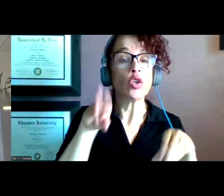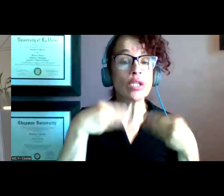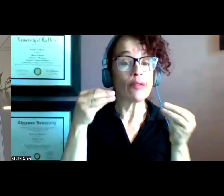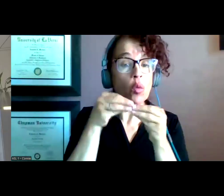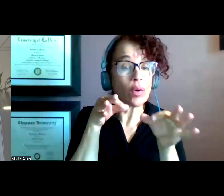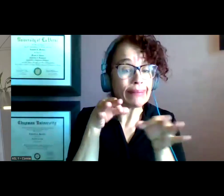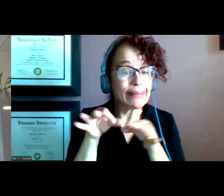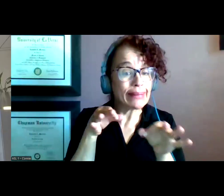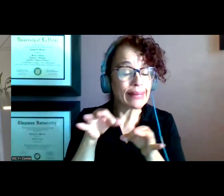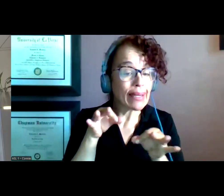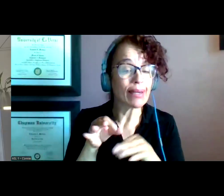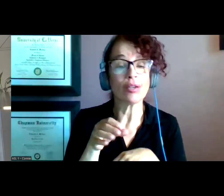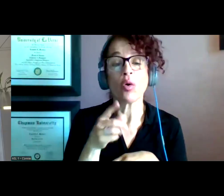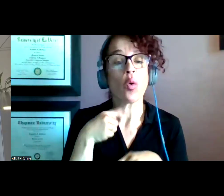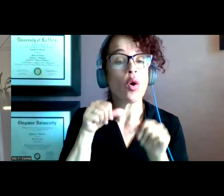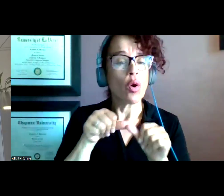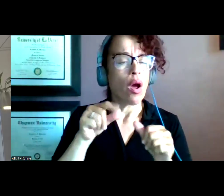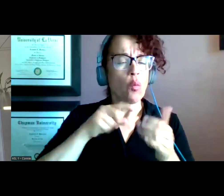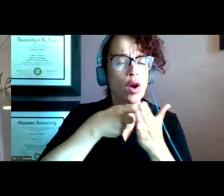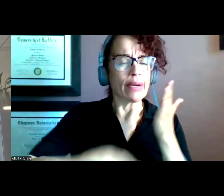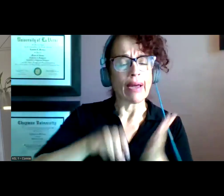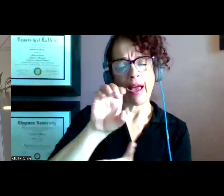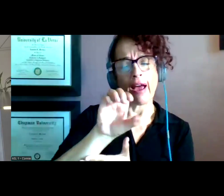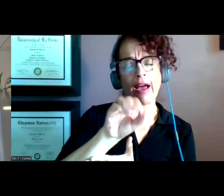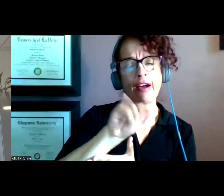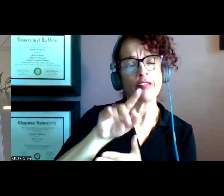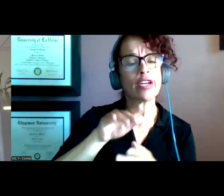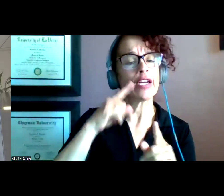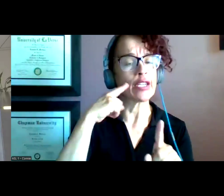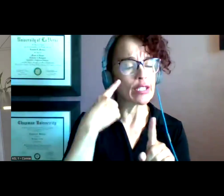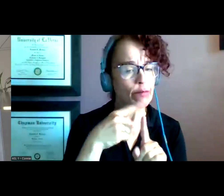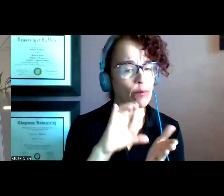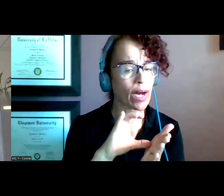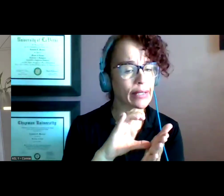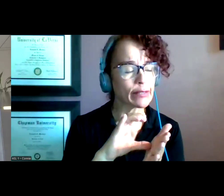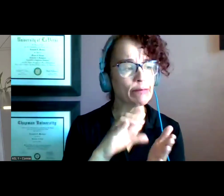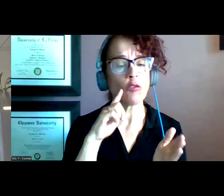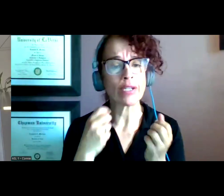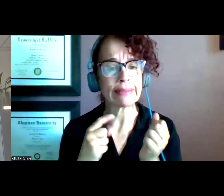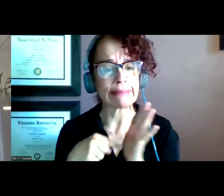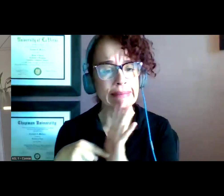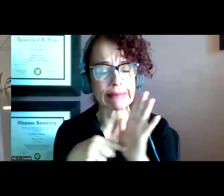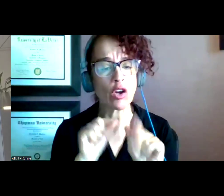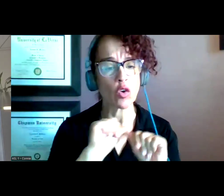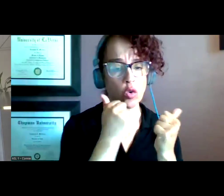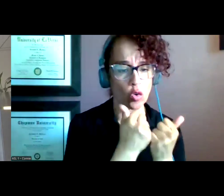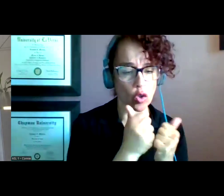more details, what we mean by cost effectiveness, housing deposits, for example, were associated